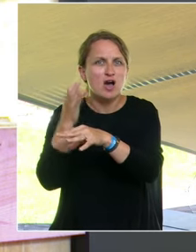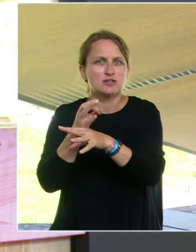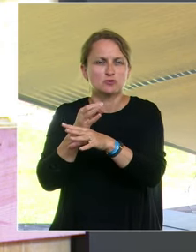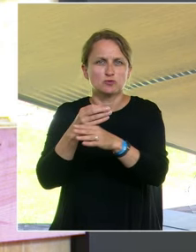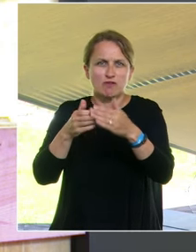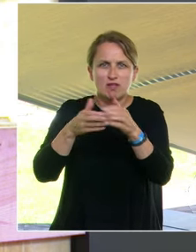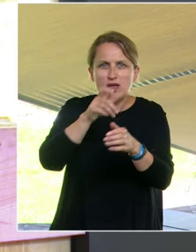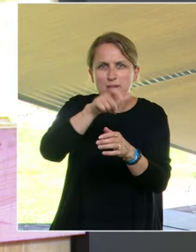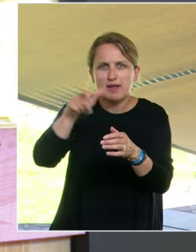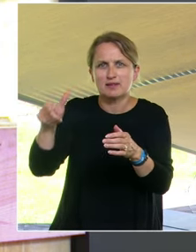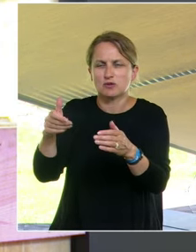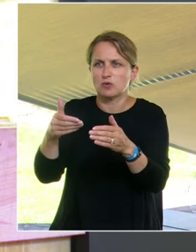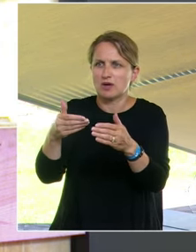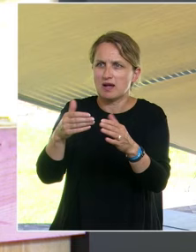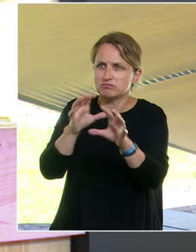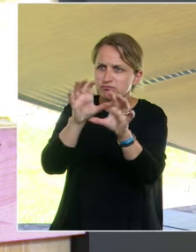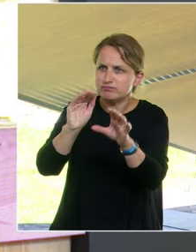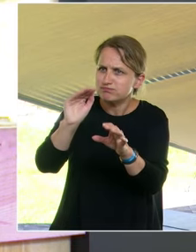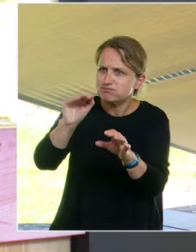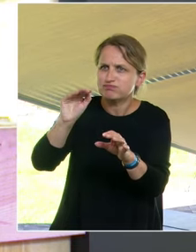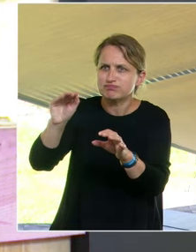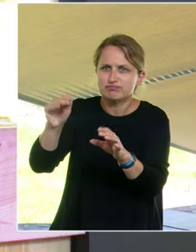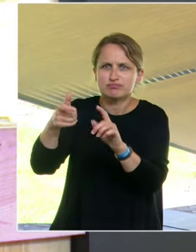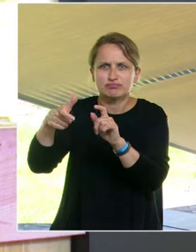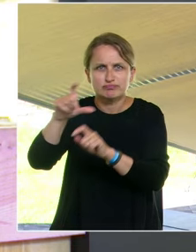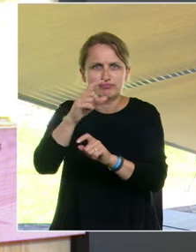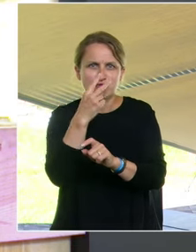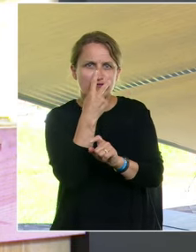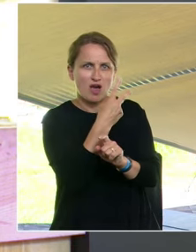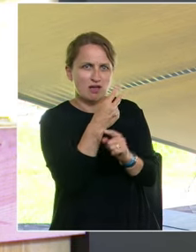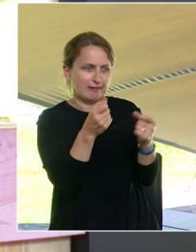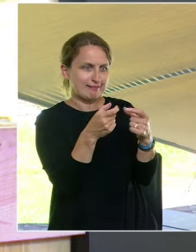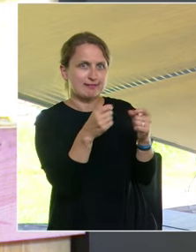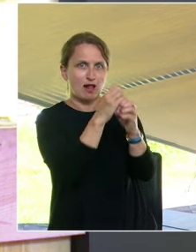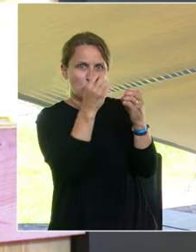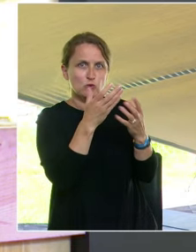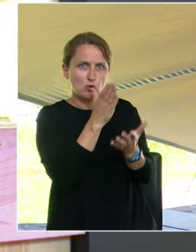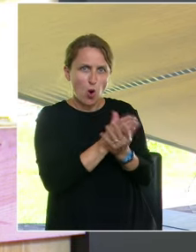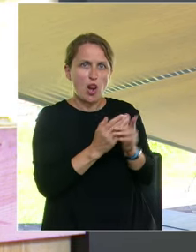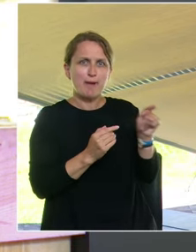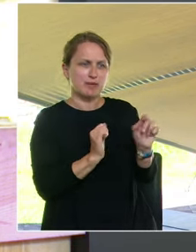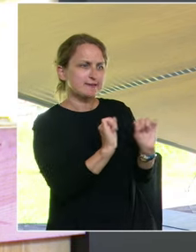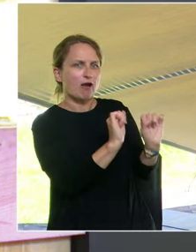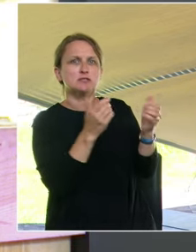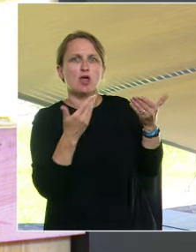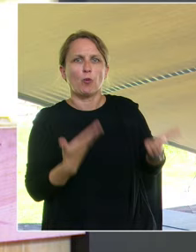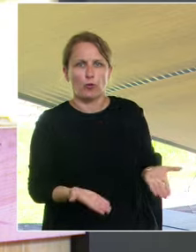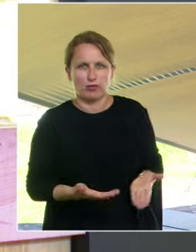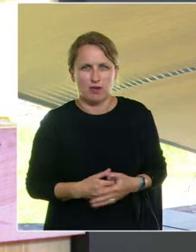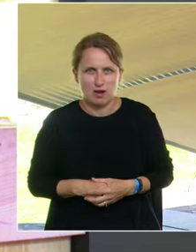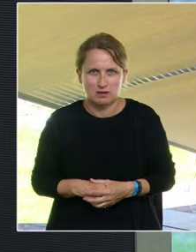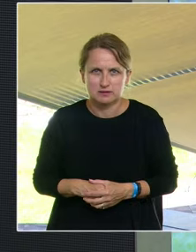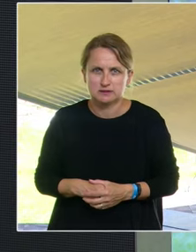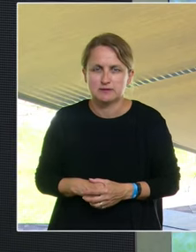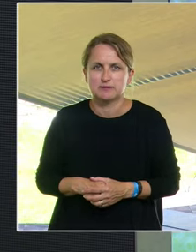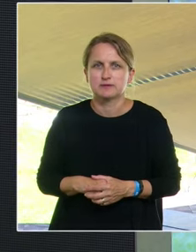of caring more about digital culture, new forms in Estonia. In Estonia. So, if let's